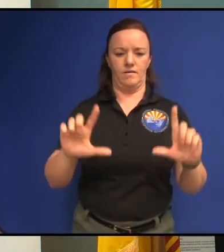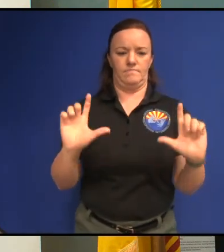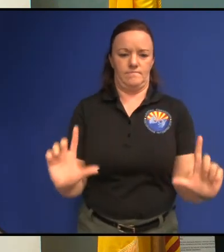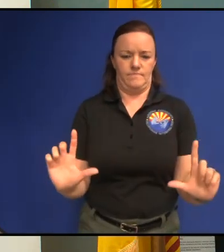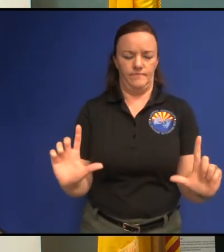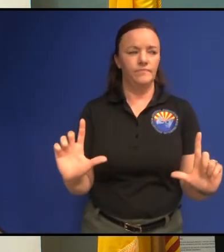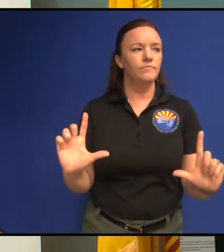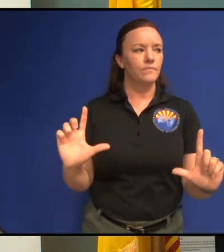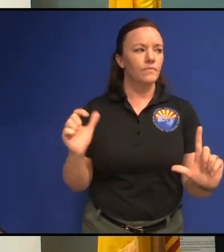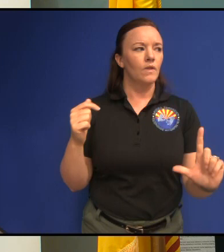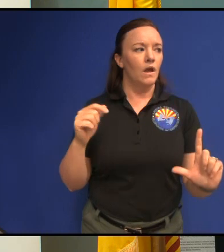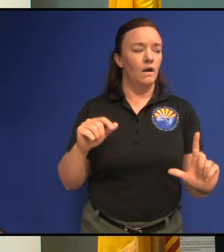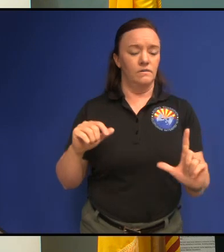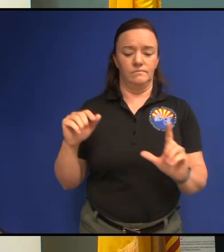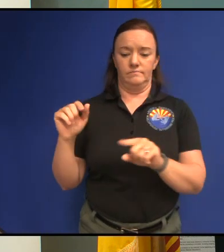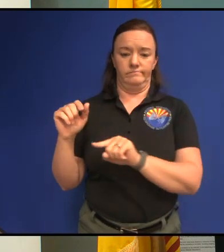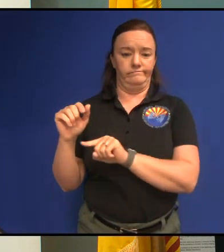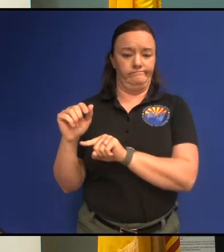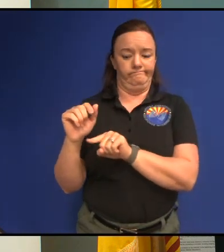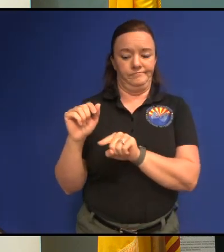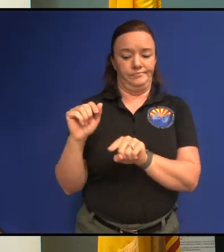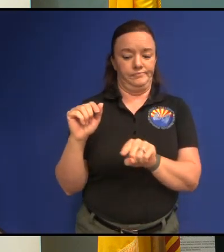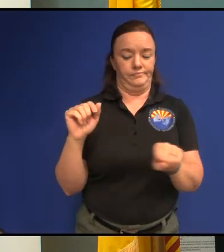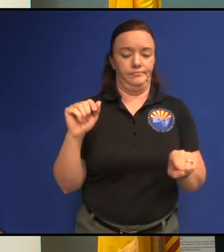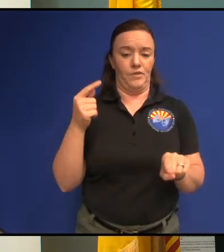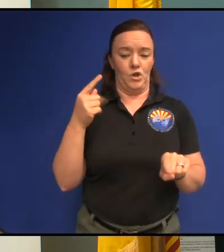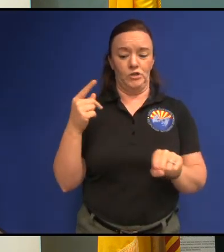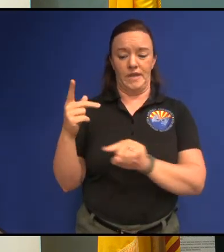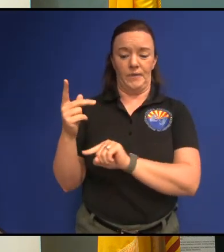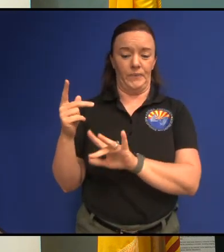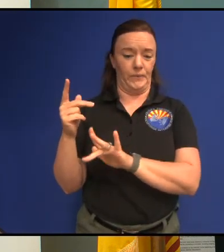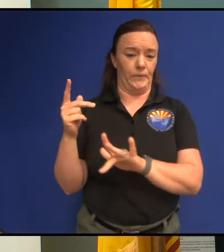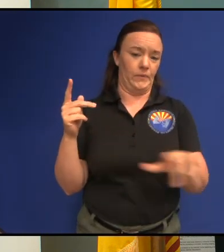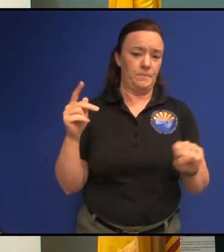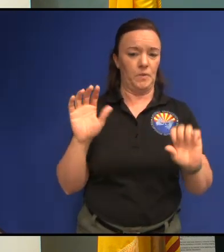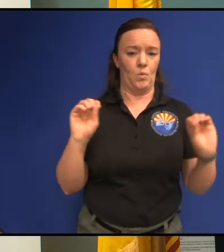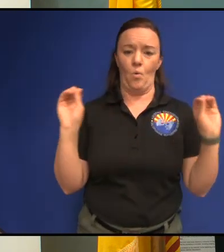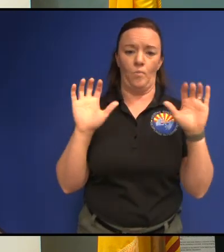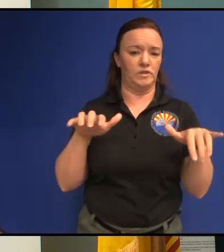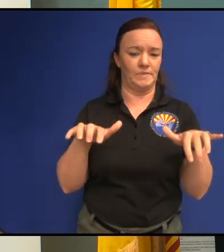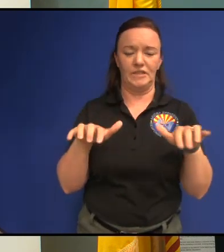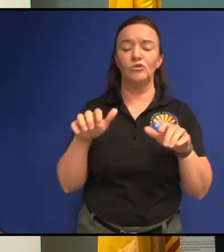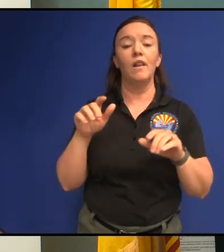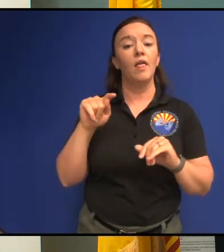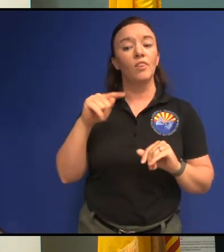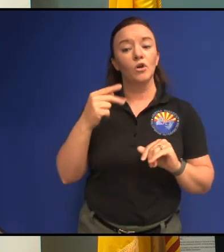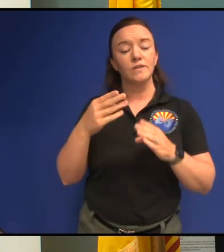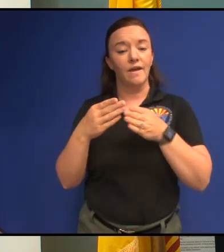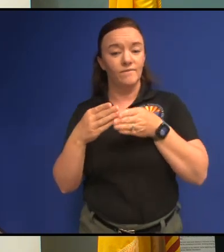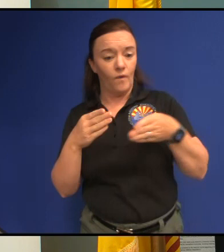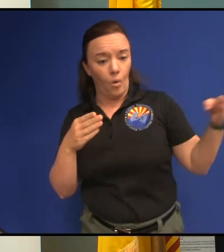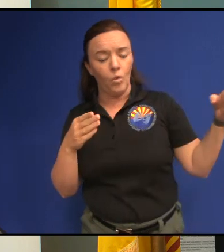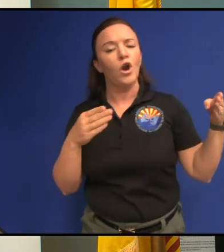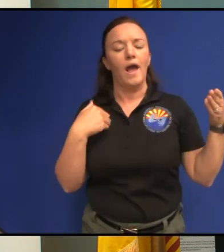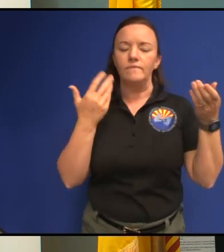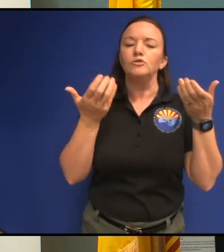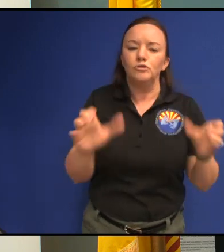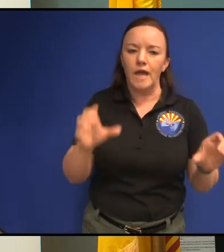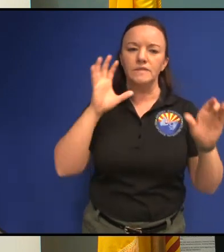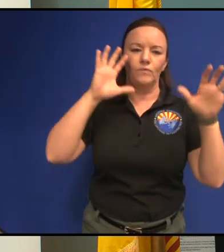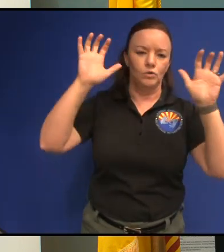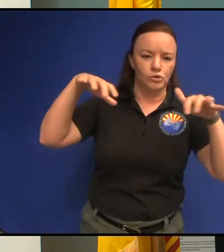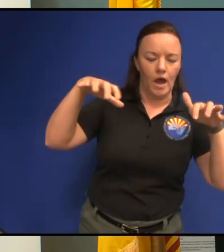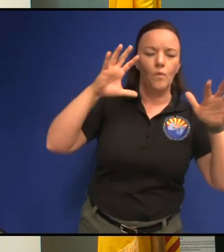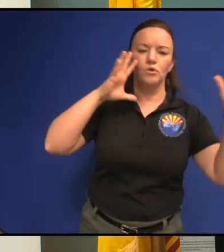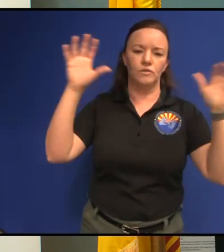are precipitation free through Thursday. And then Thursday forward, every single day has at least the chance for some showers and